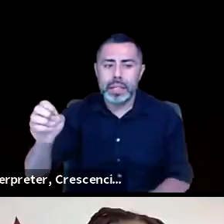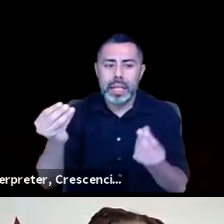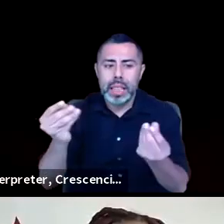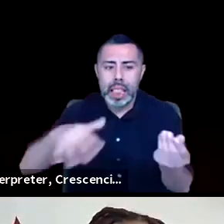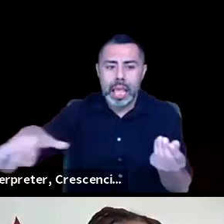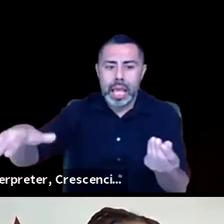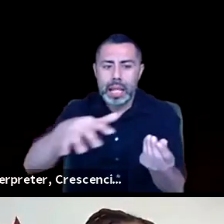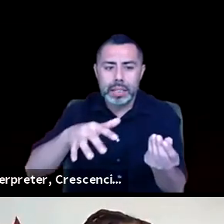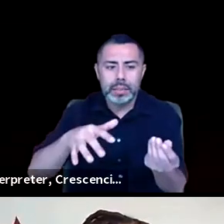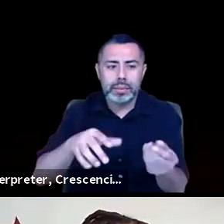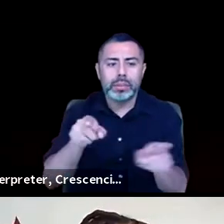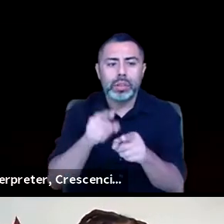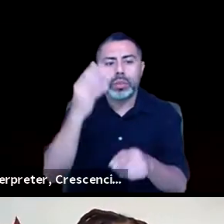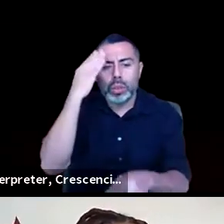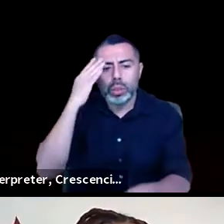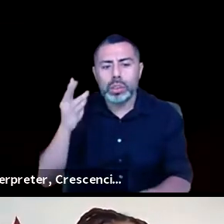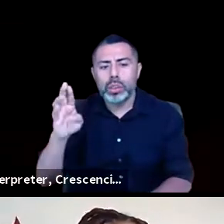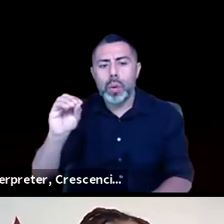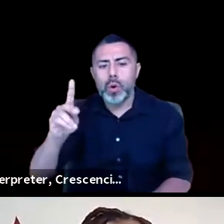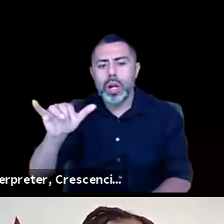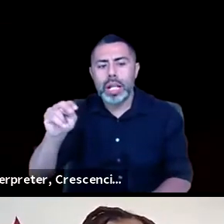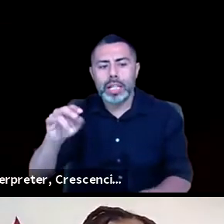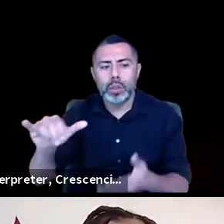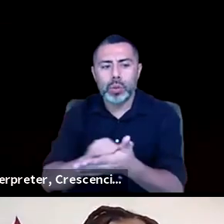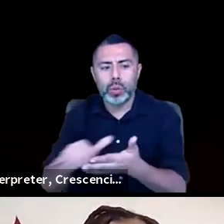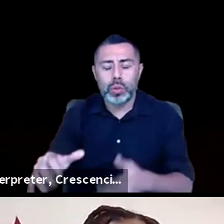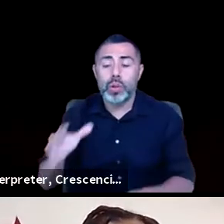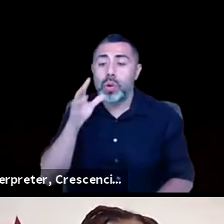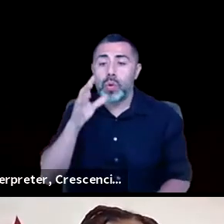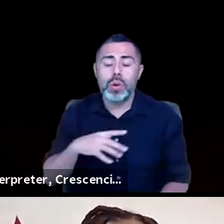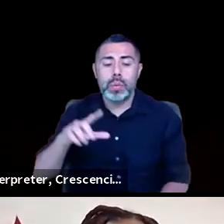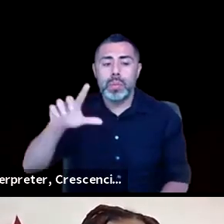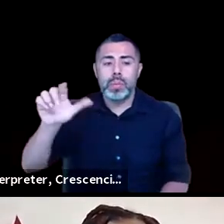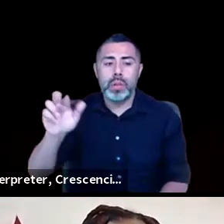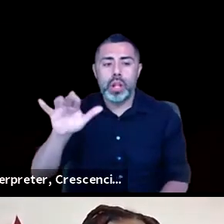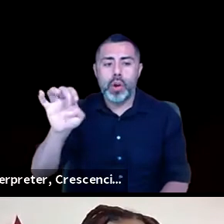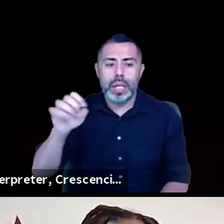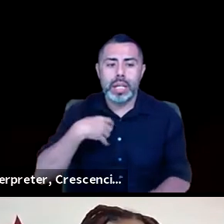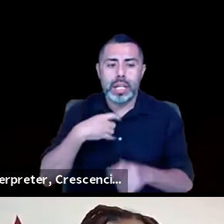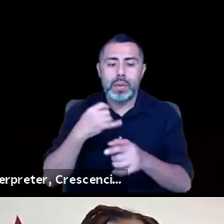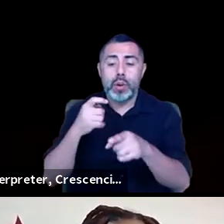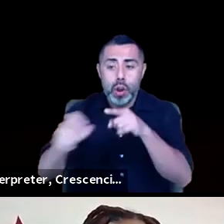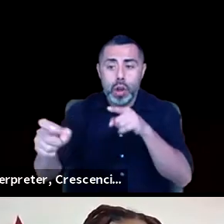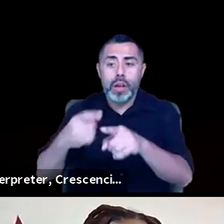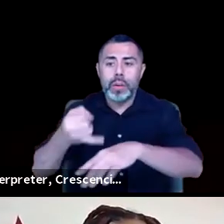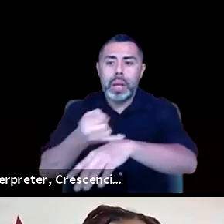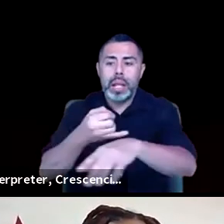Hi, I'm Lori Woolery calling in from Lenape Hocking on the island of Manahata.